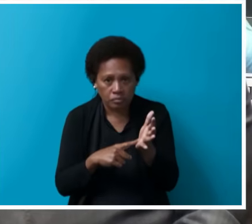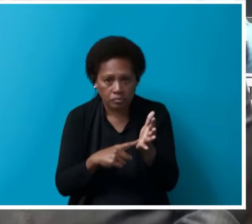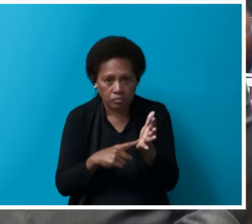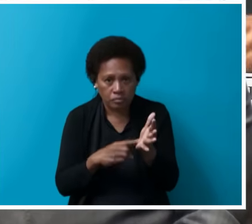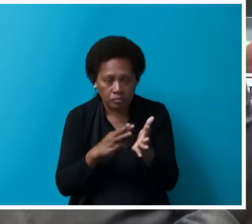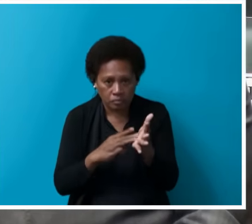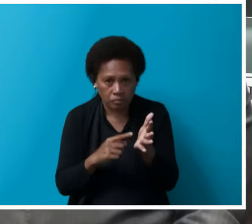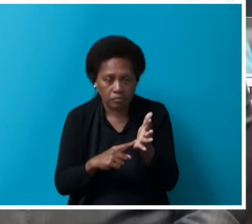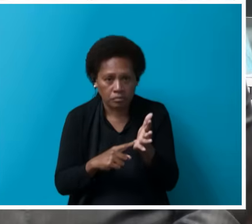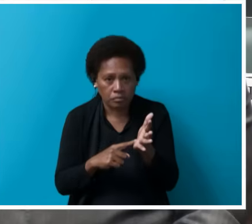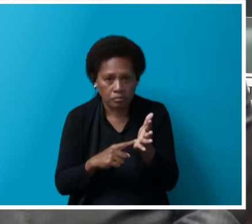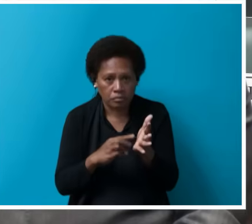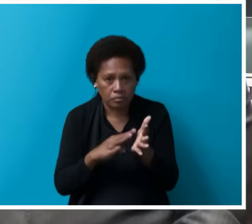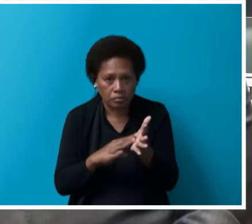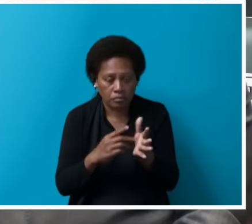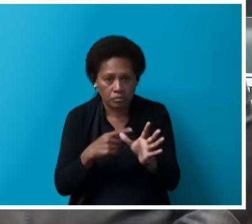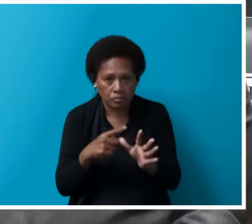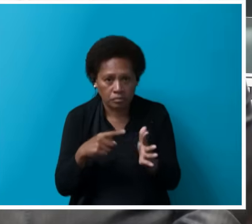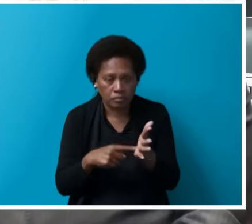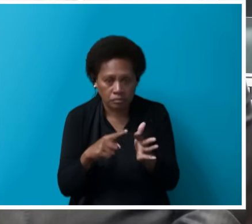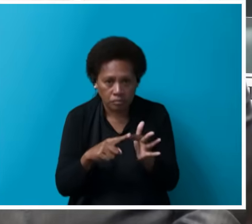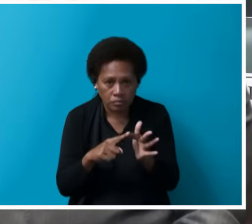So he can look at